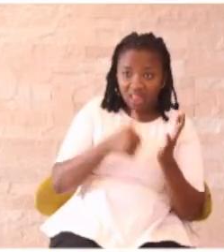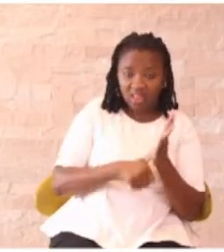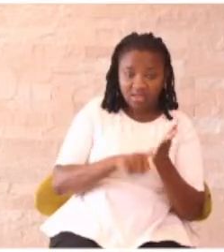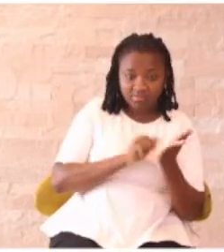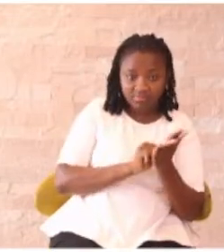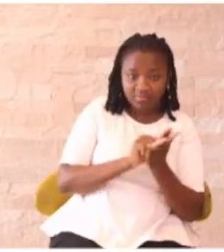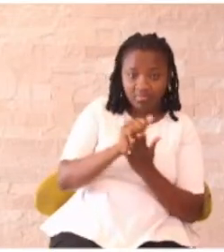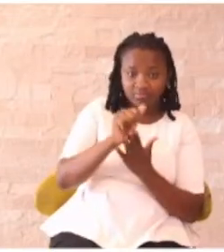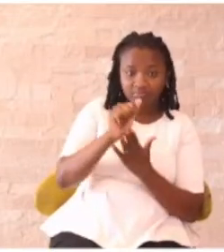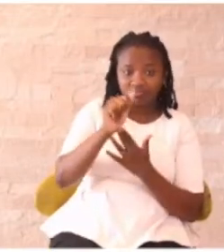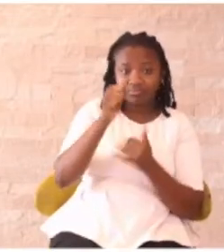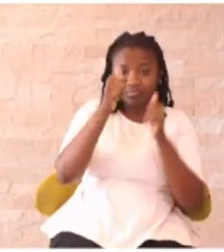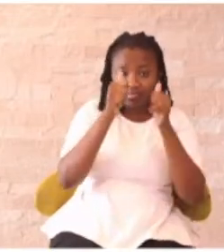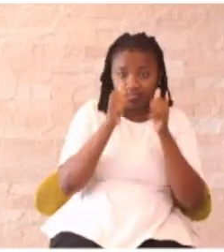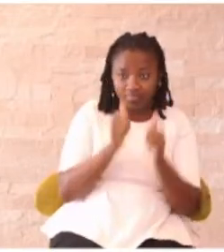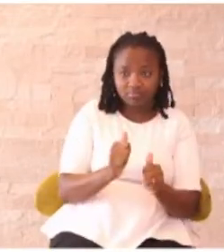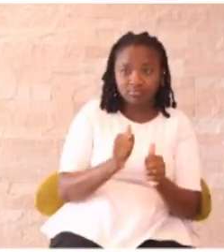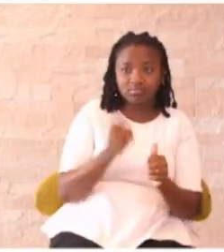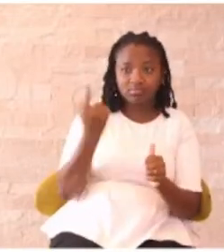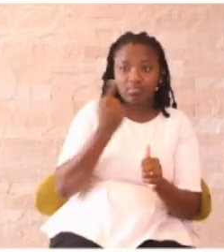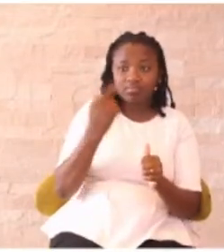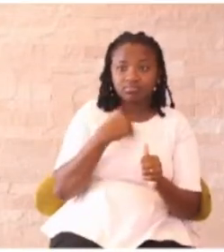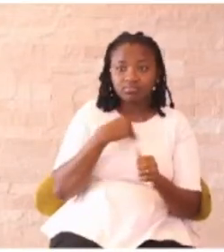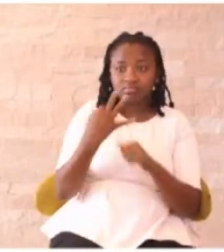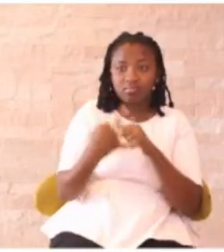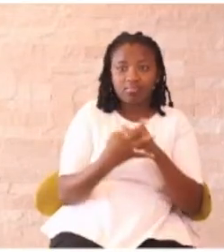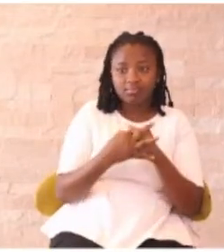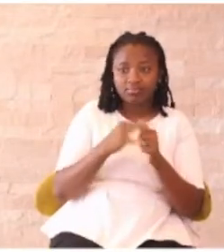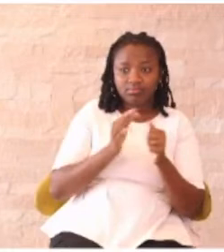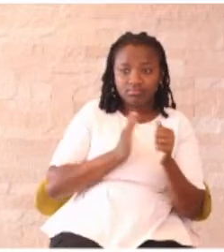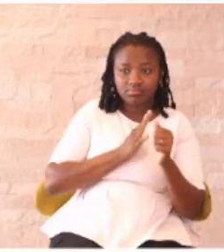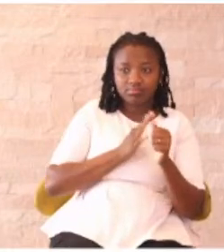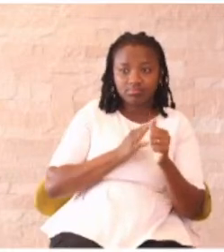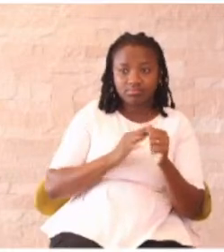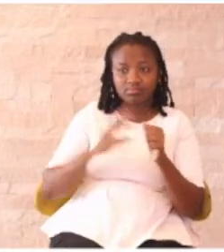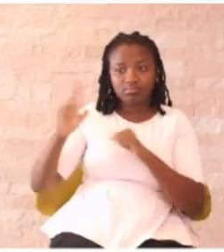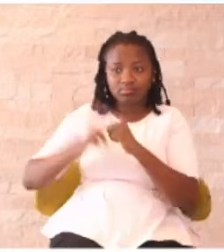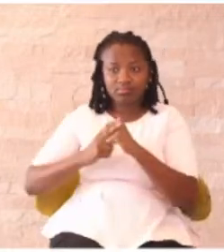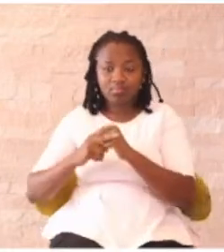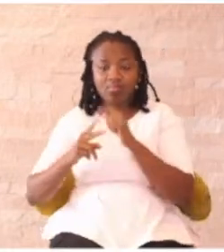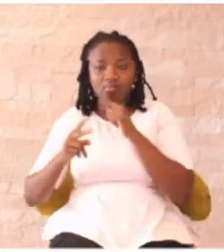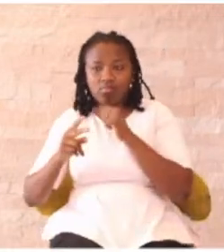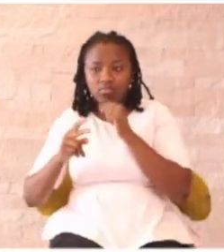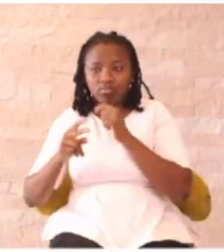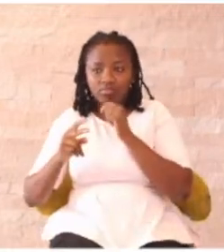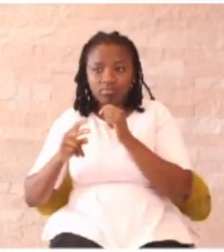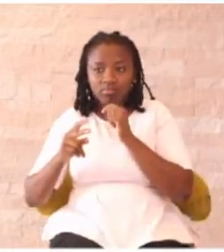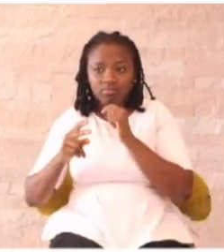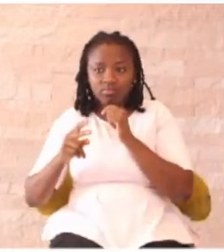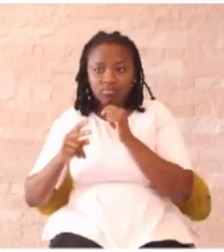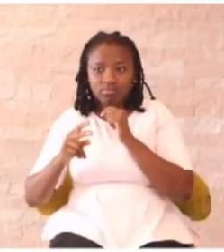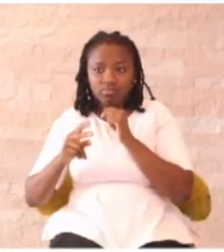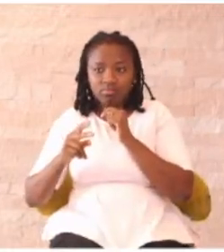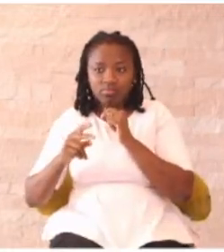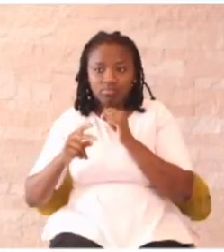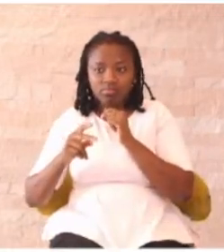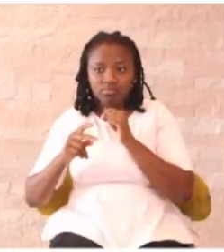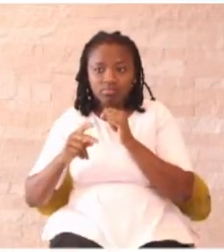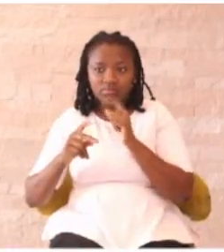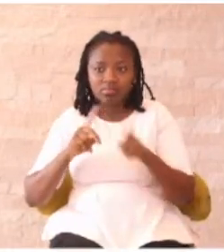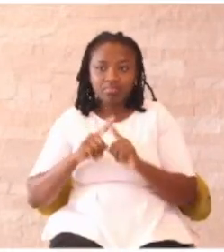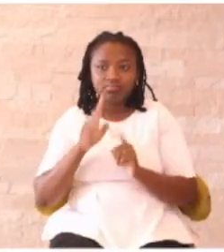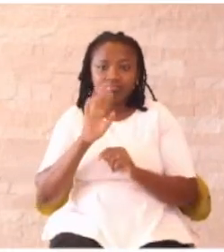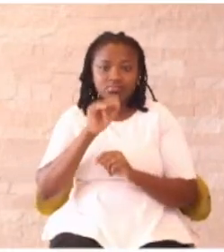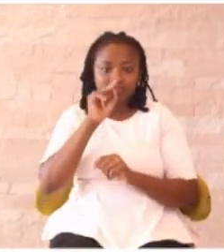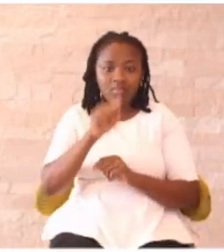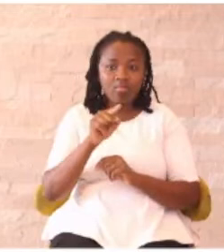had like 8 women and 7 men. And what happened is that the country